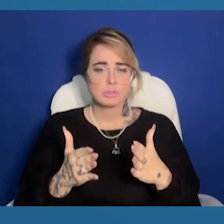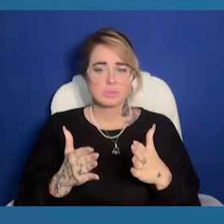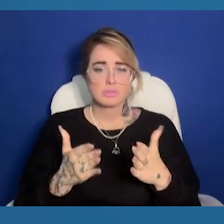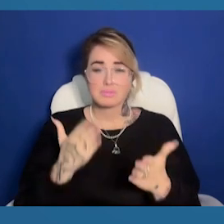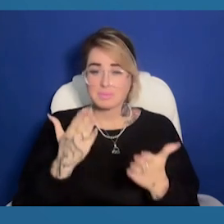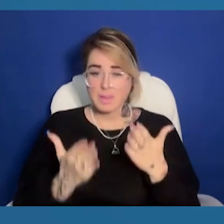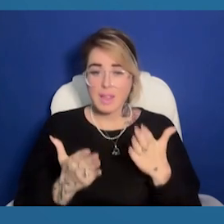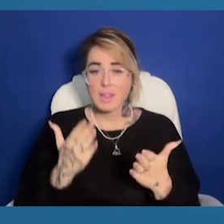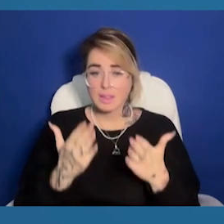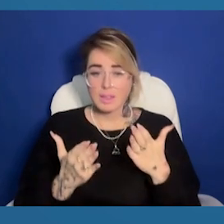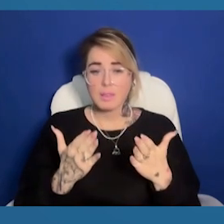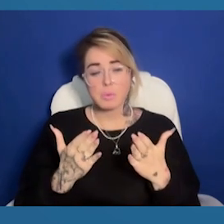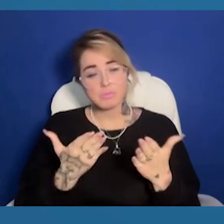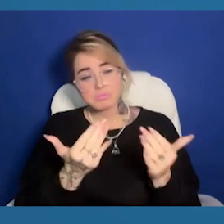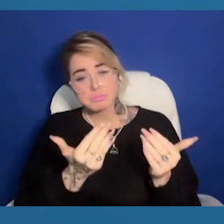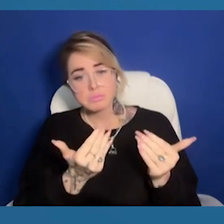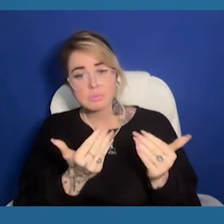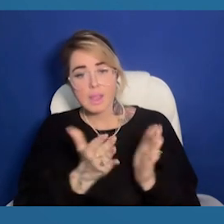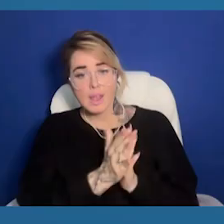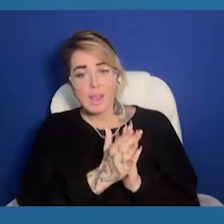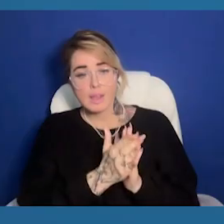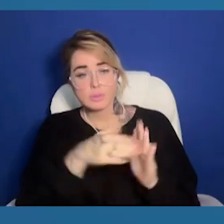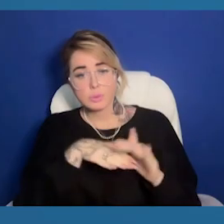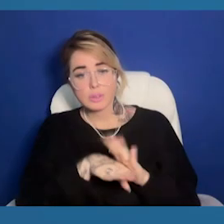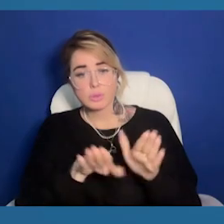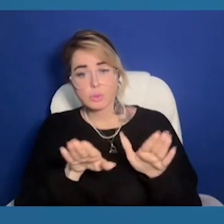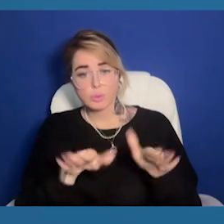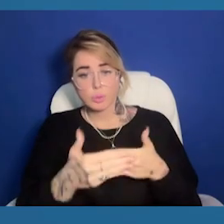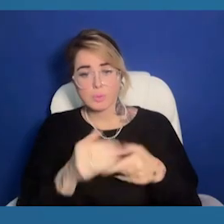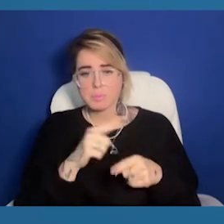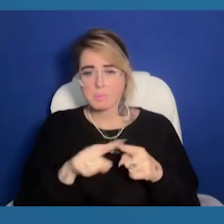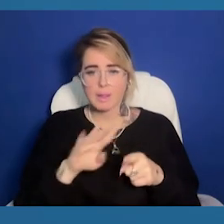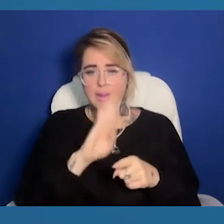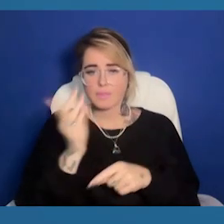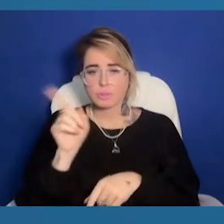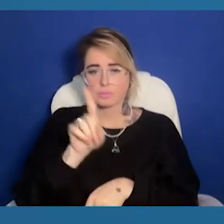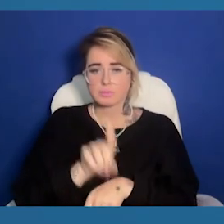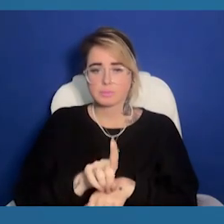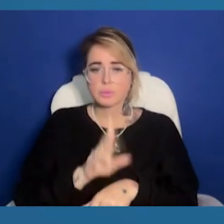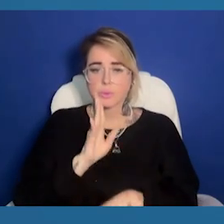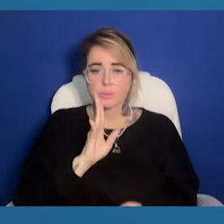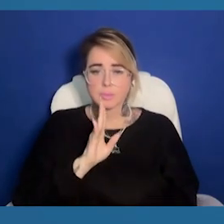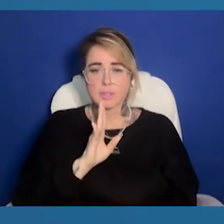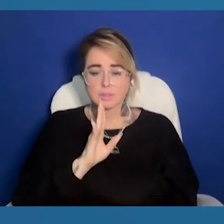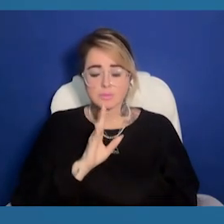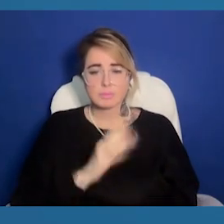been asked to be in the room, but we weren't asked to speak in the room.